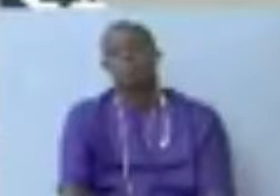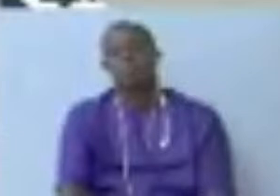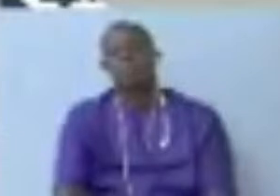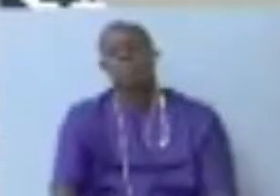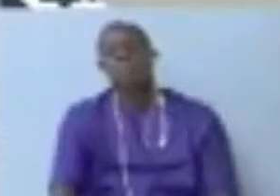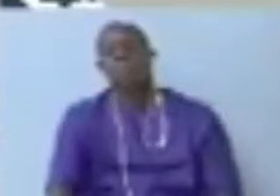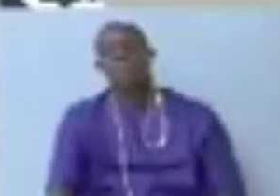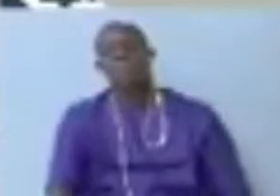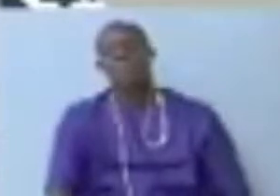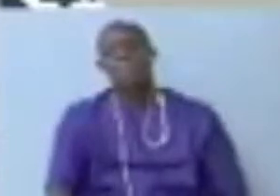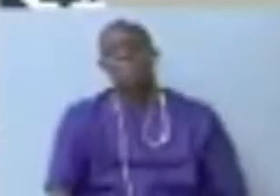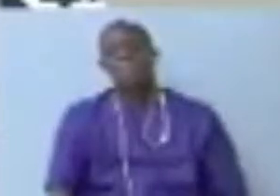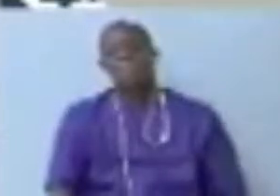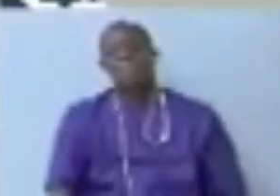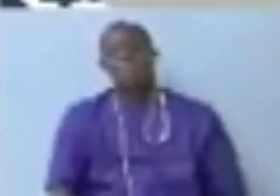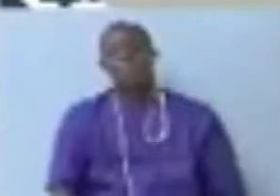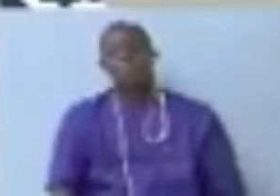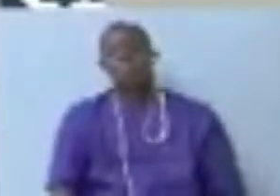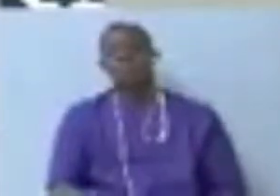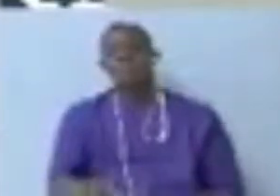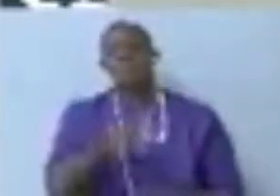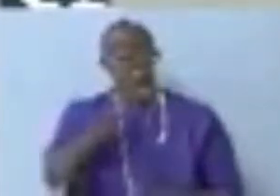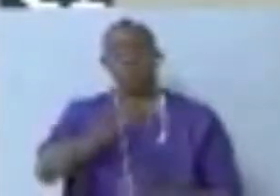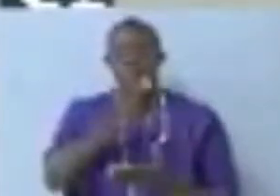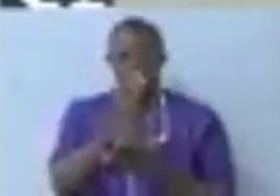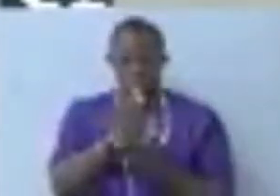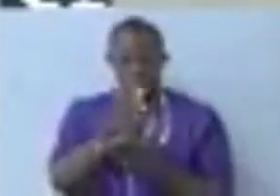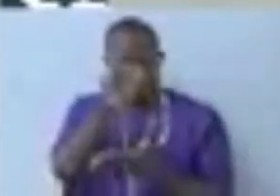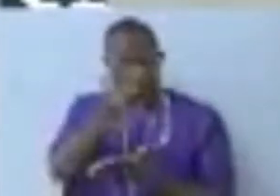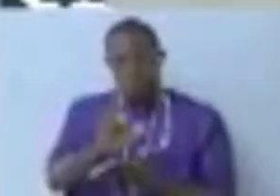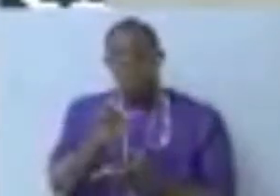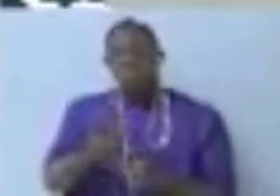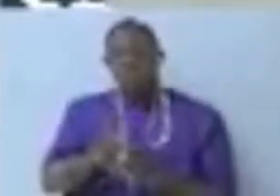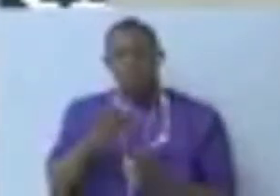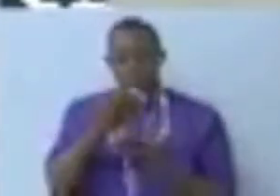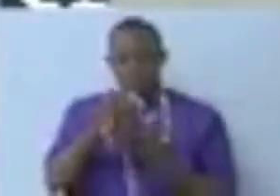Mr. Witness, to wrap up on this particular issue.